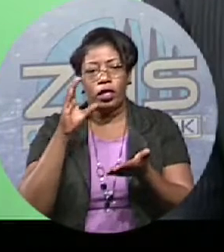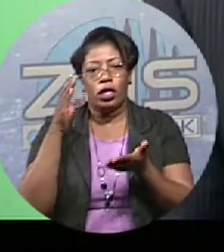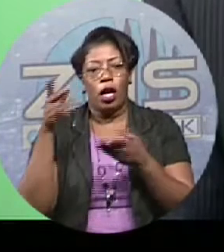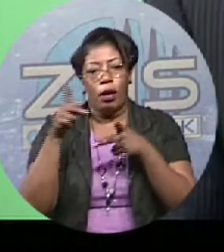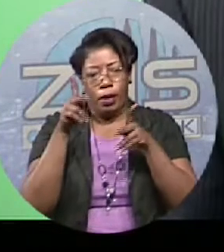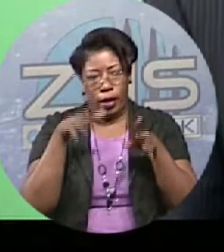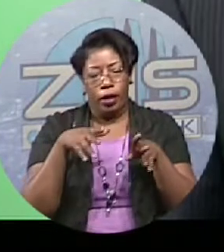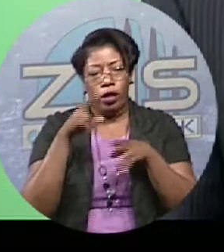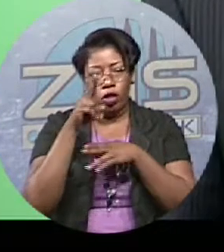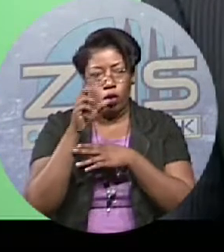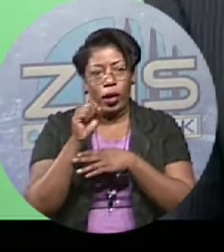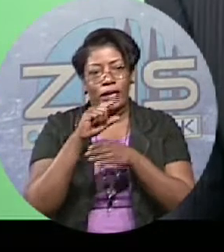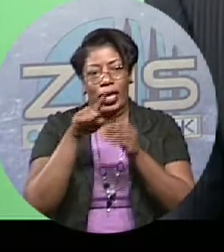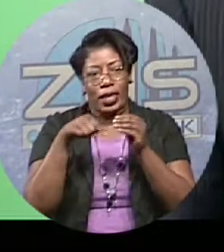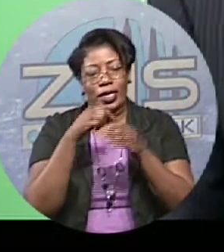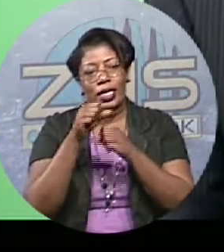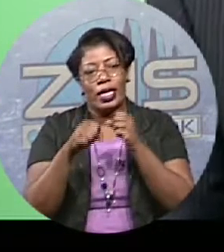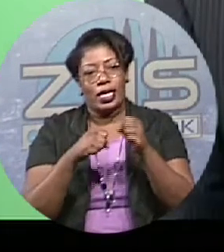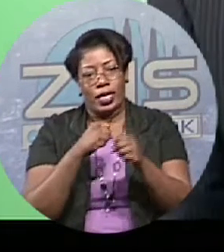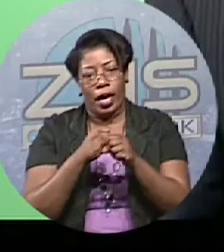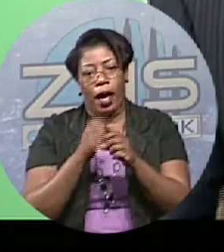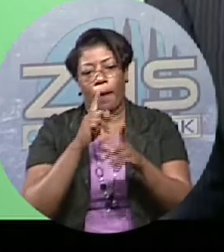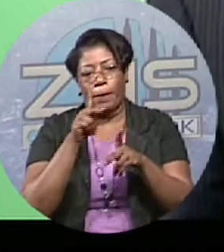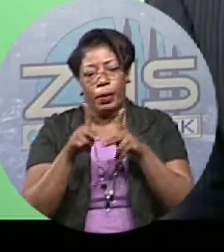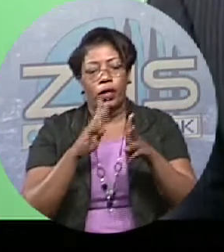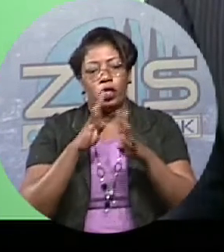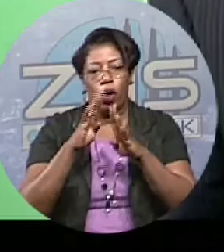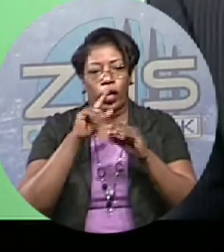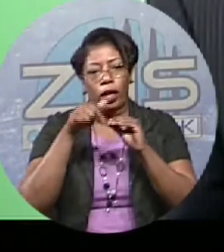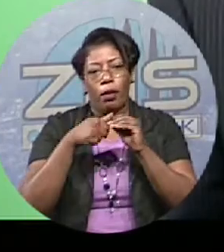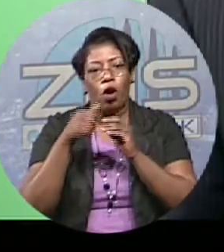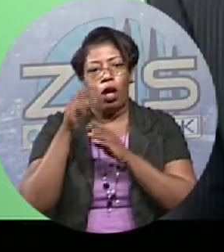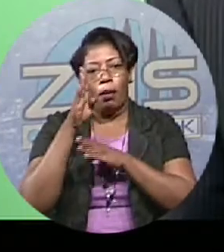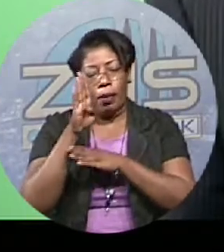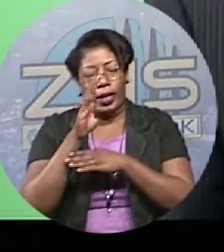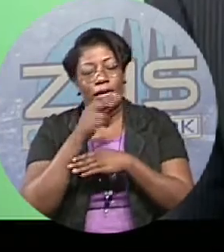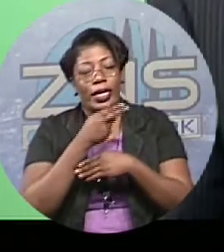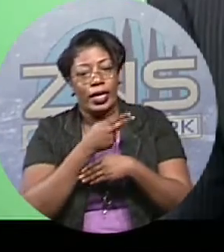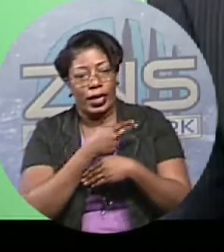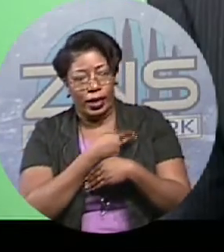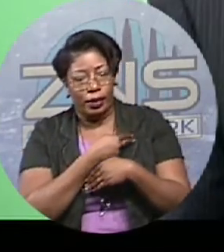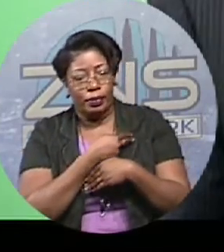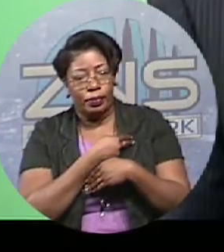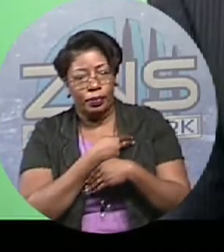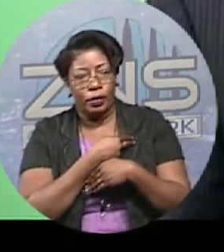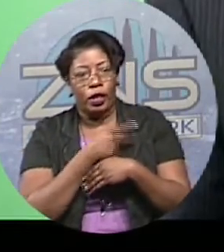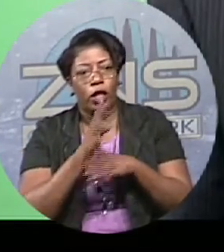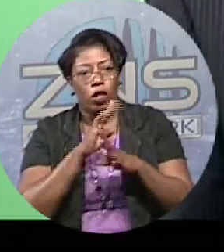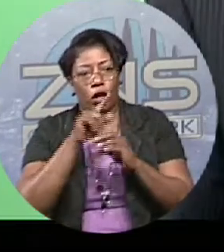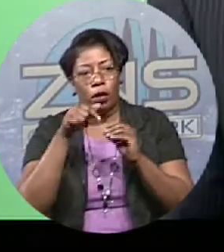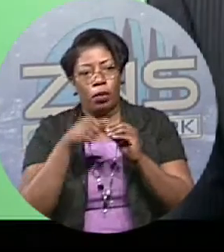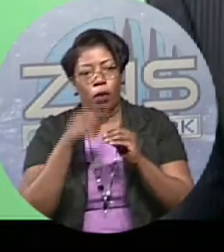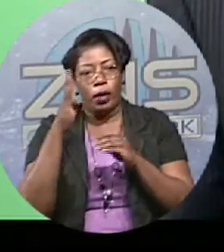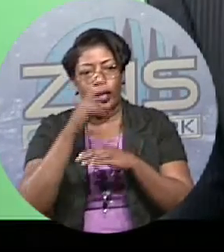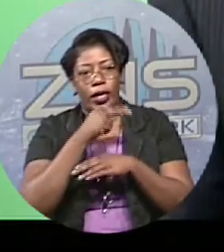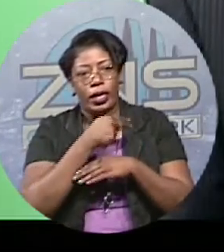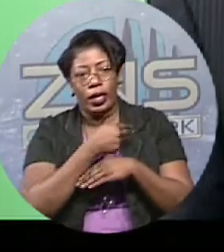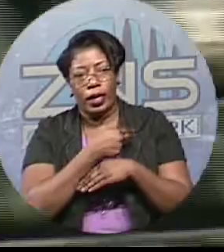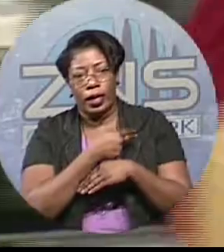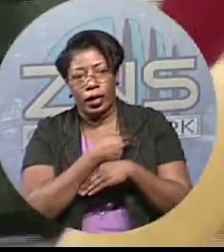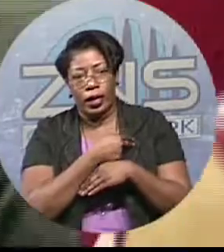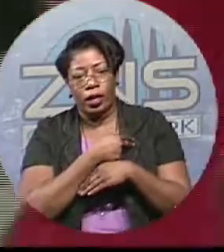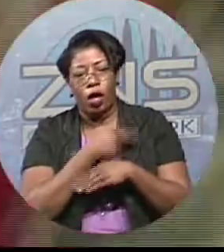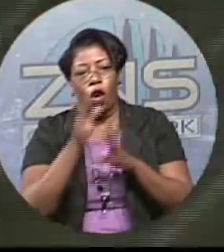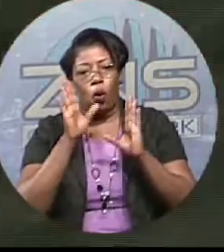States this year. But people are talking not about Buddy Hield's incredible game, they're also talking about Buddy Hield's incredible